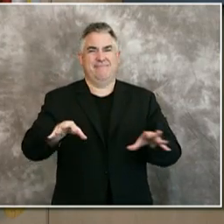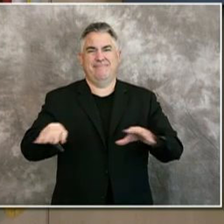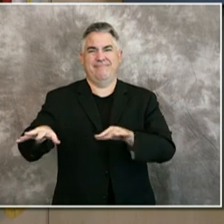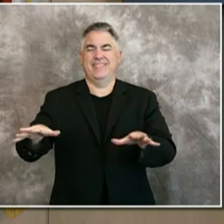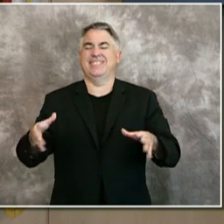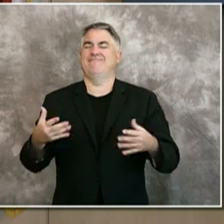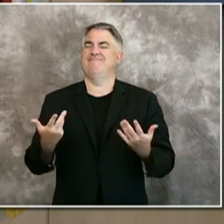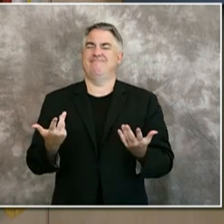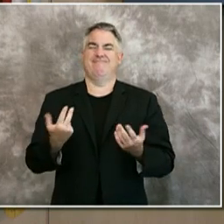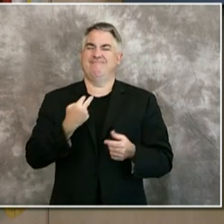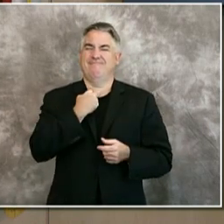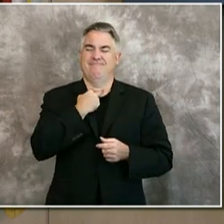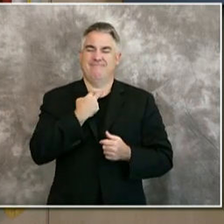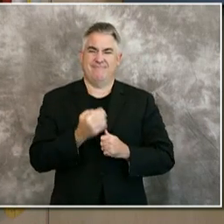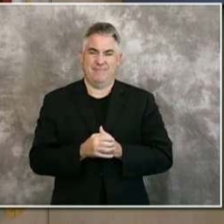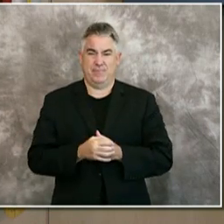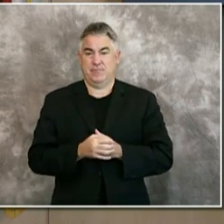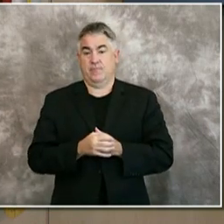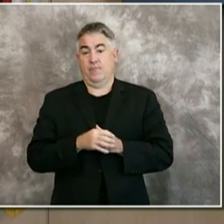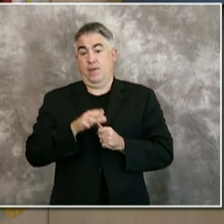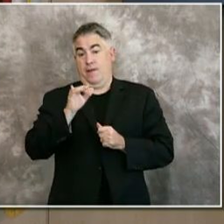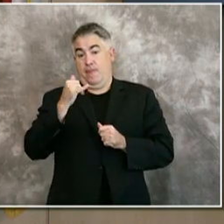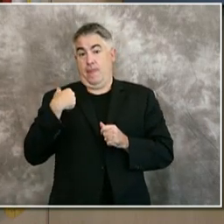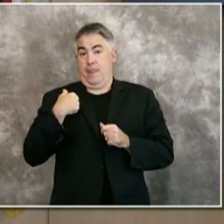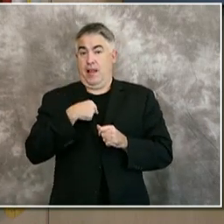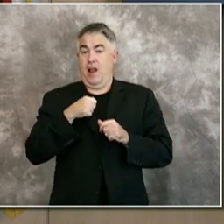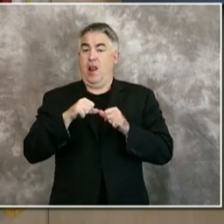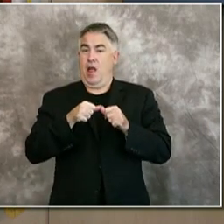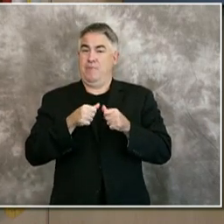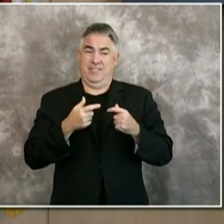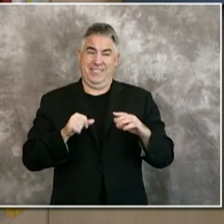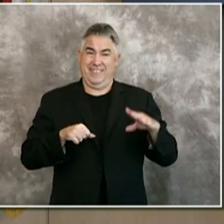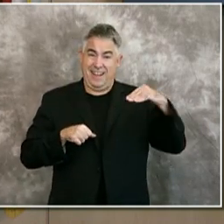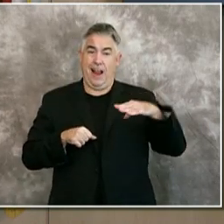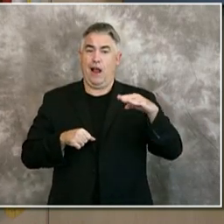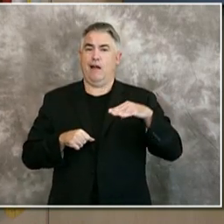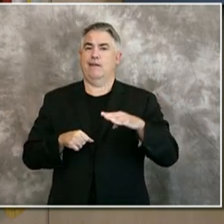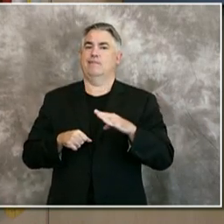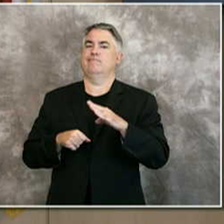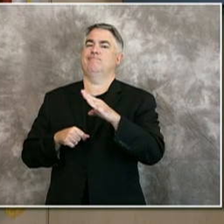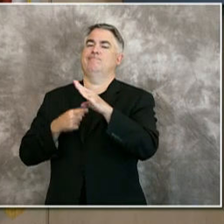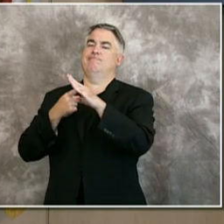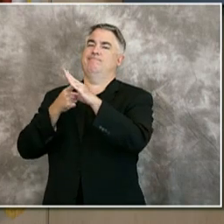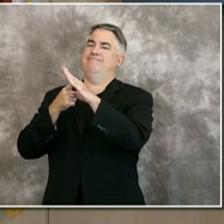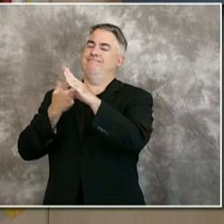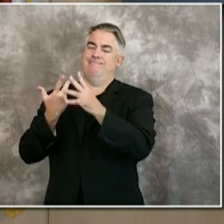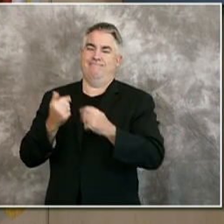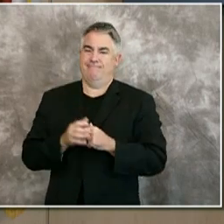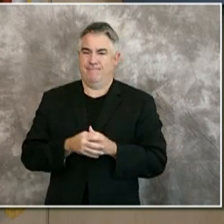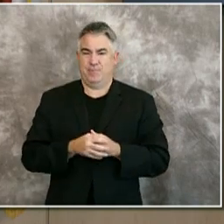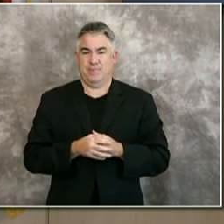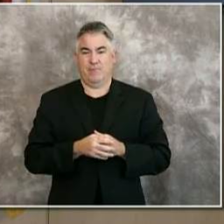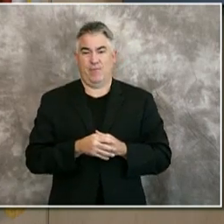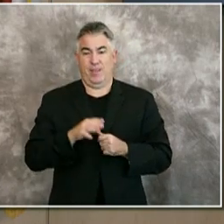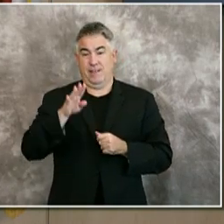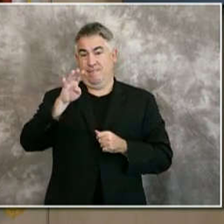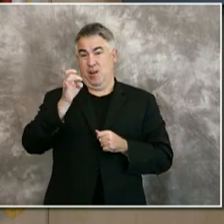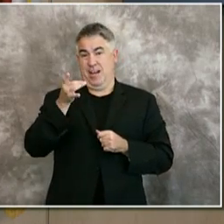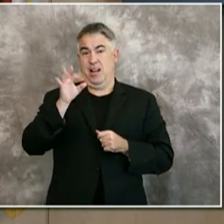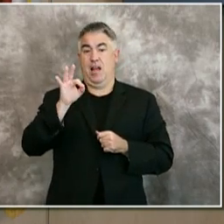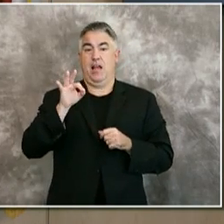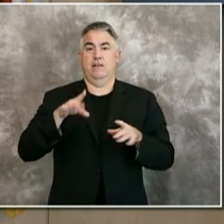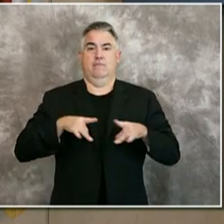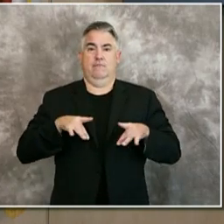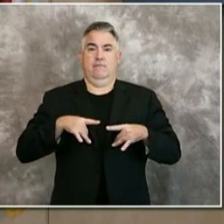Over the weekend, our numbers continue to grow in the wrong direction, with 489 cases on Friday,